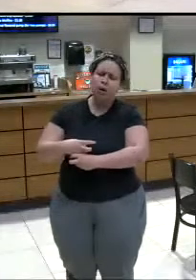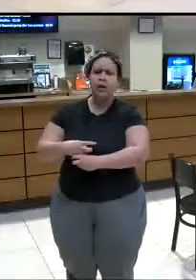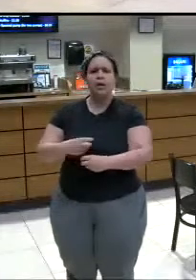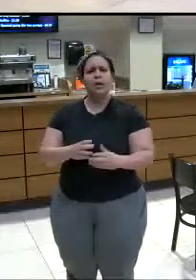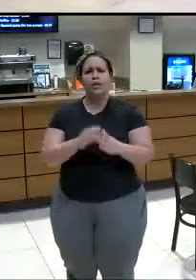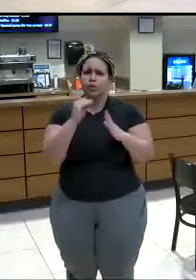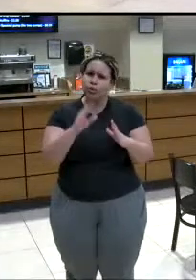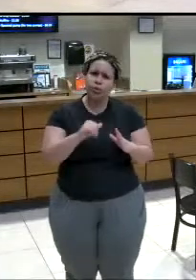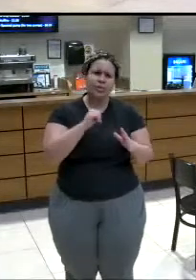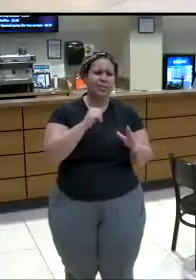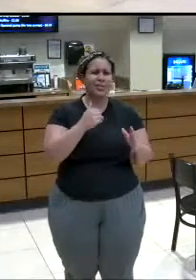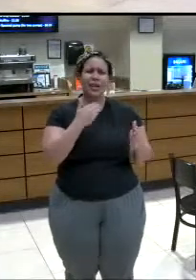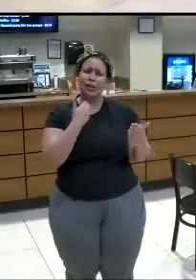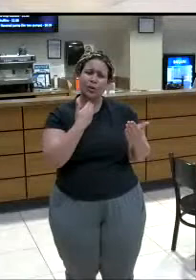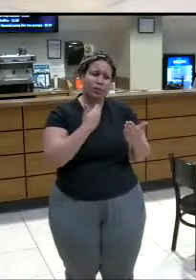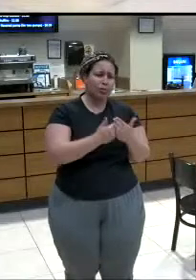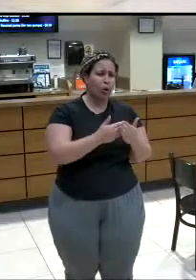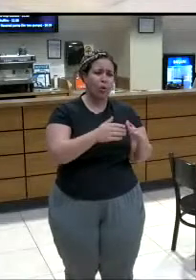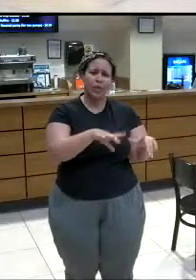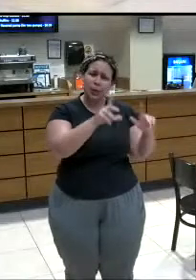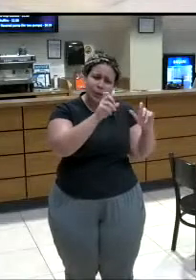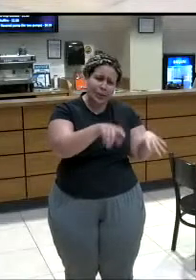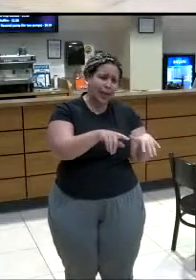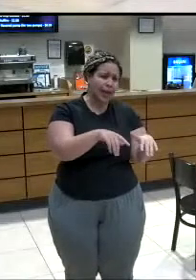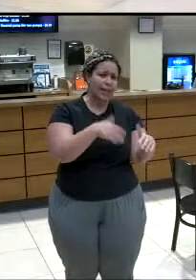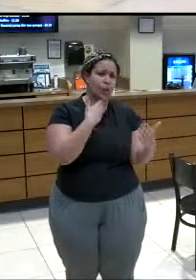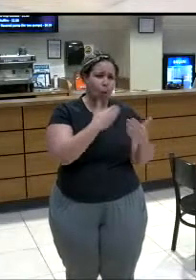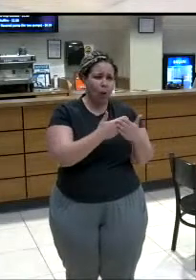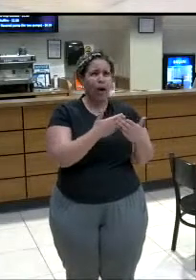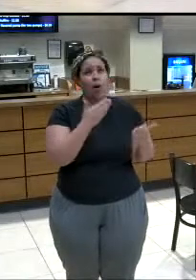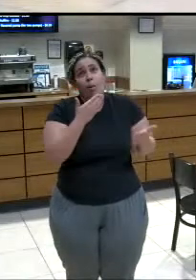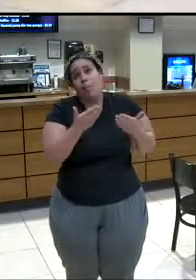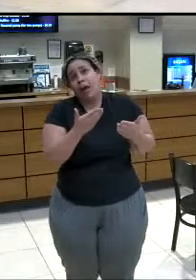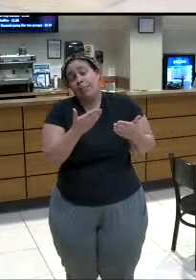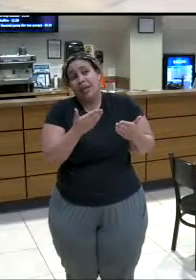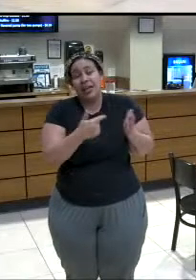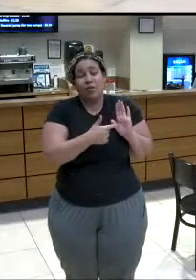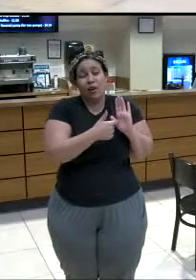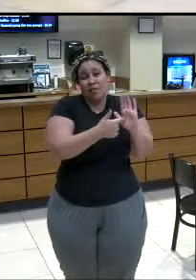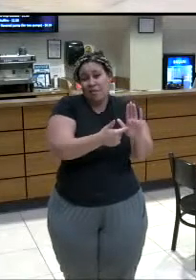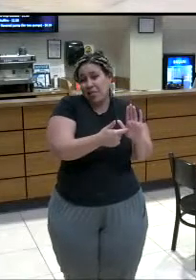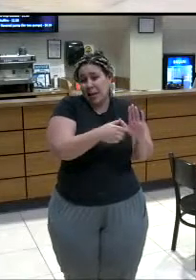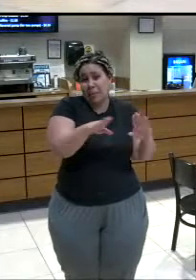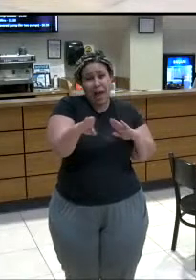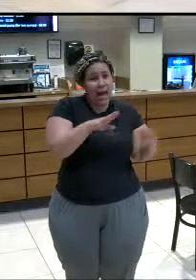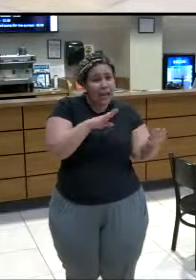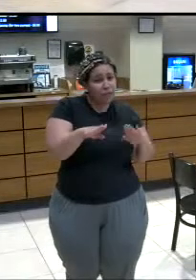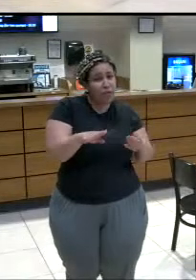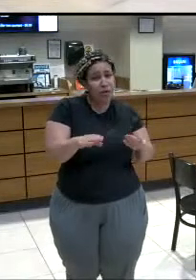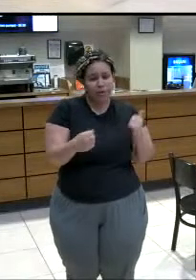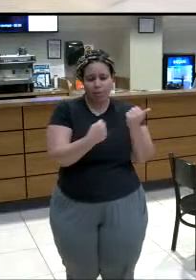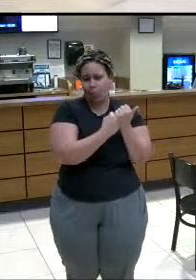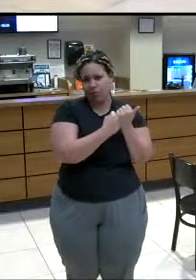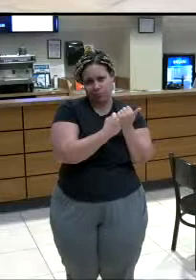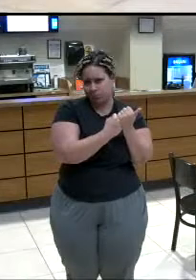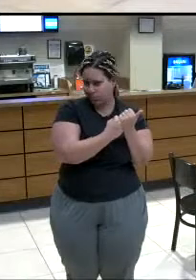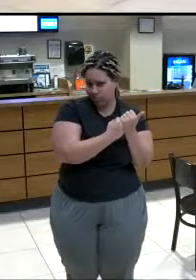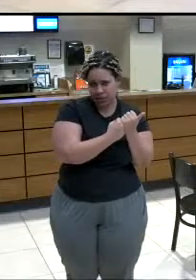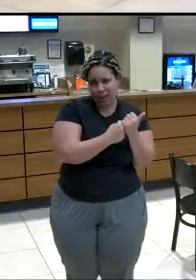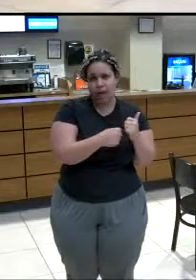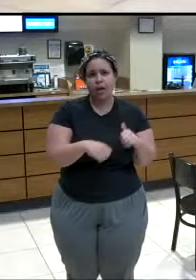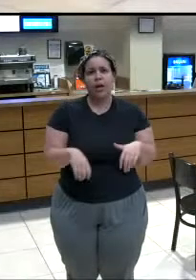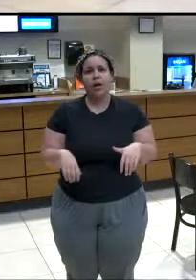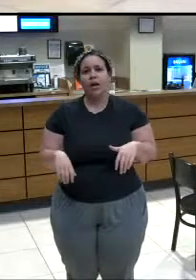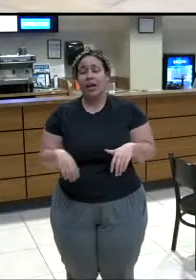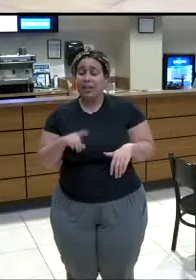on them, or sometimes grades reflect behavior, which we don't support, but that is something that